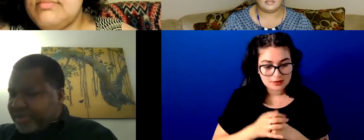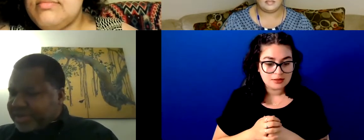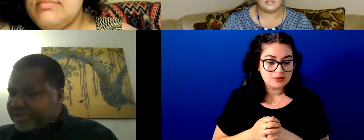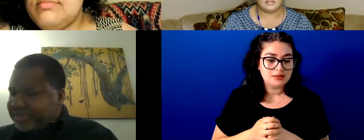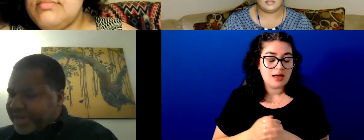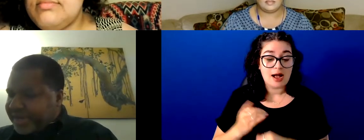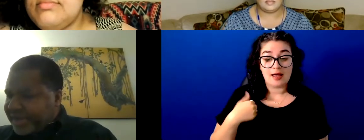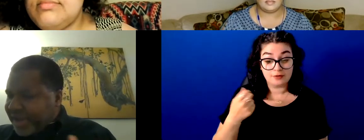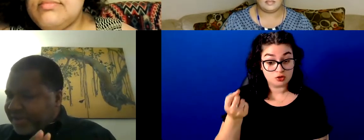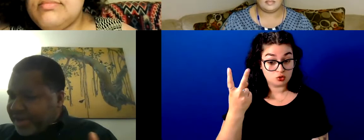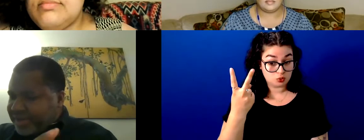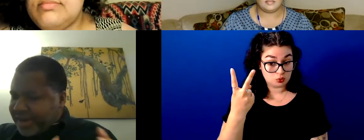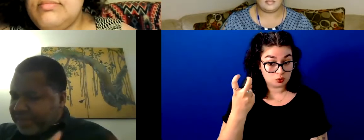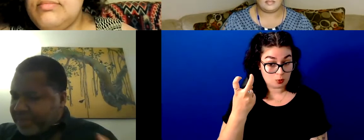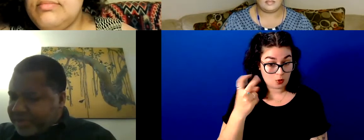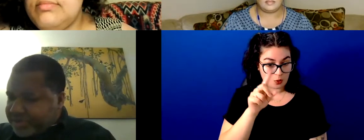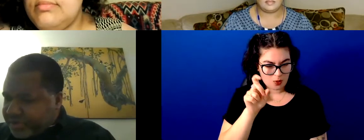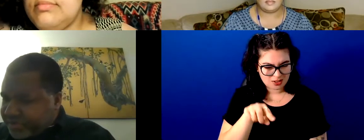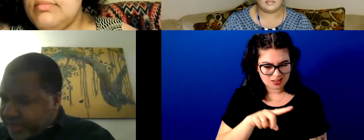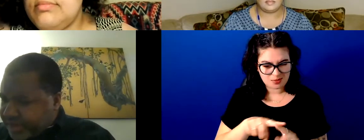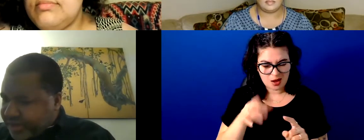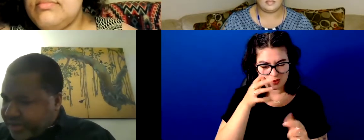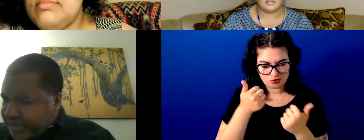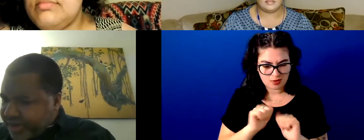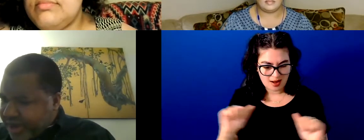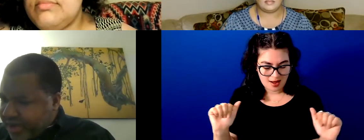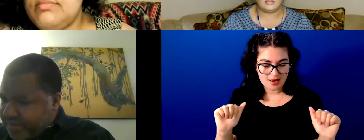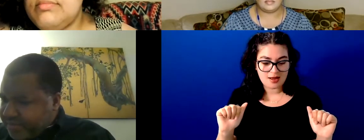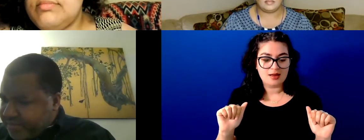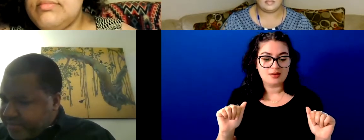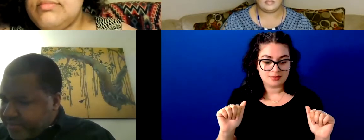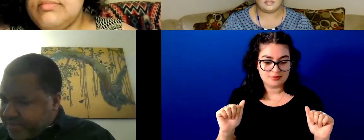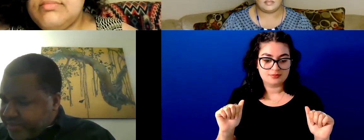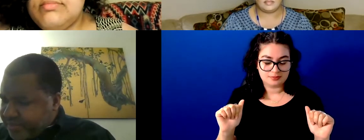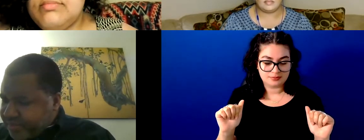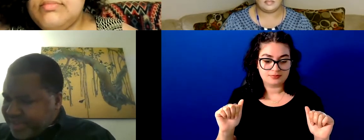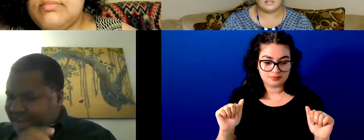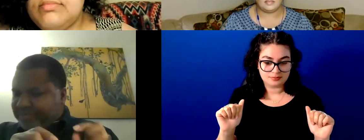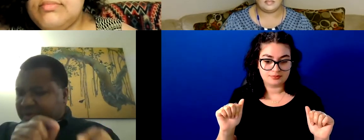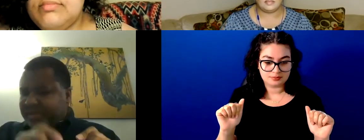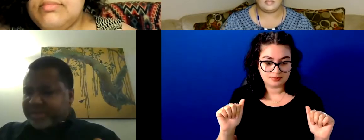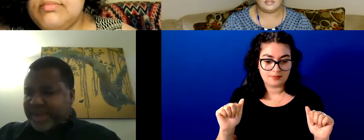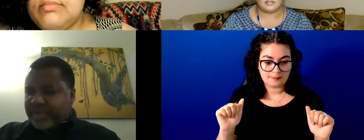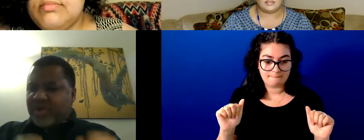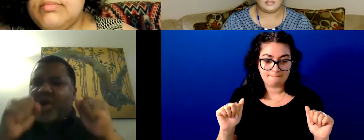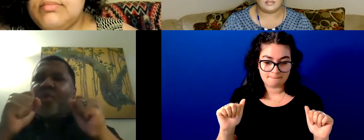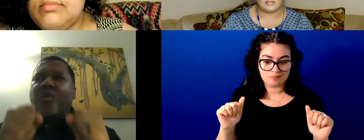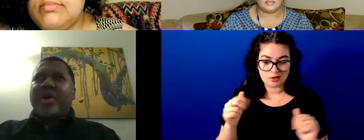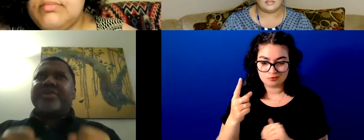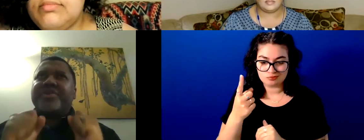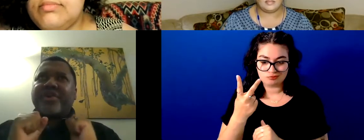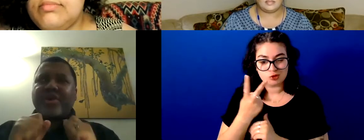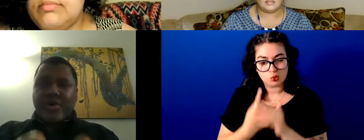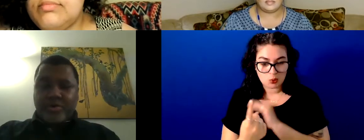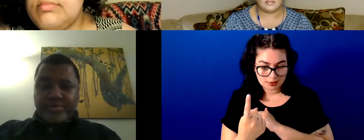2 questions, but I'll kind of pull it to the, kind of pull them together. What